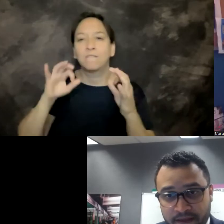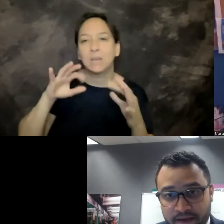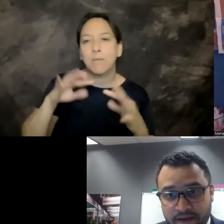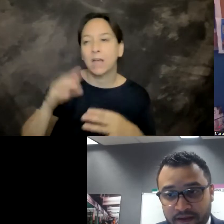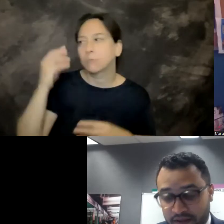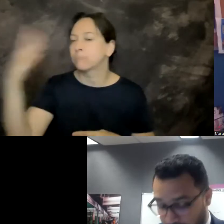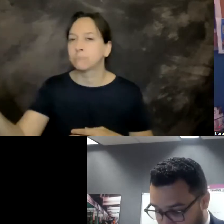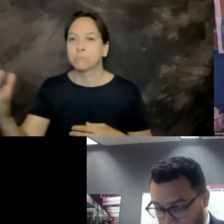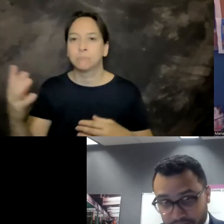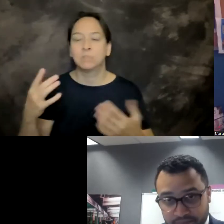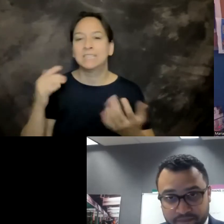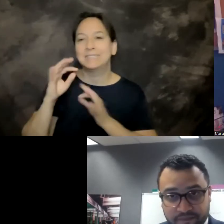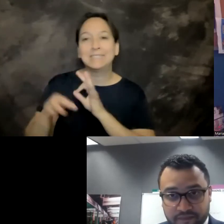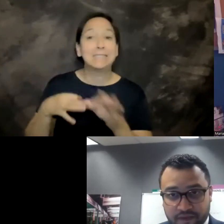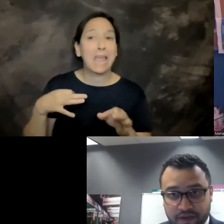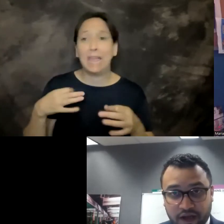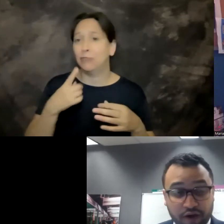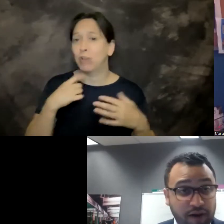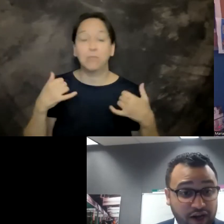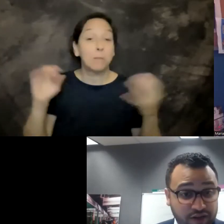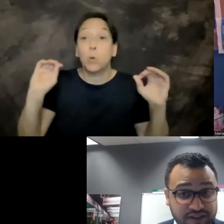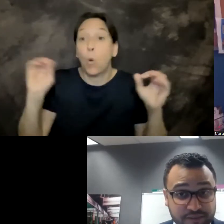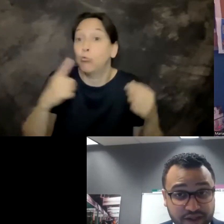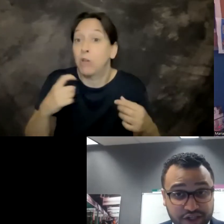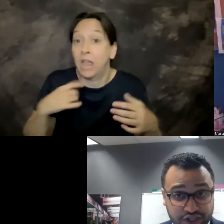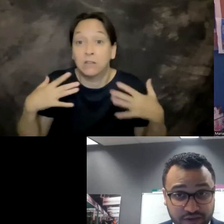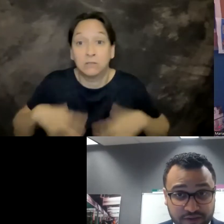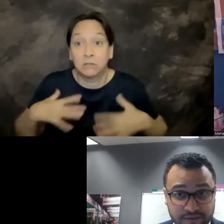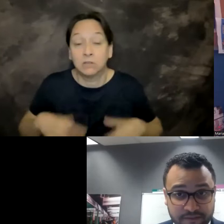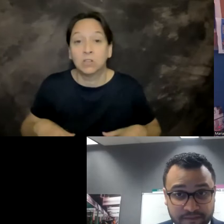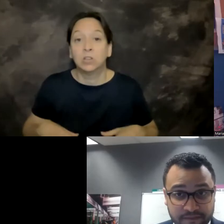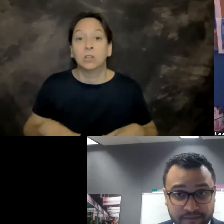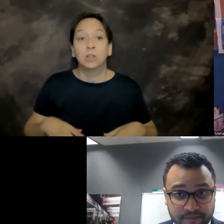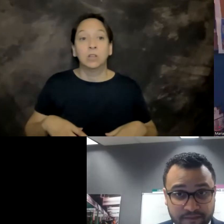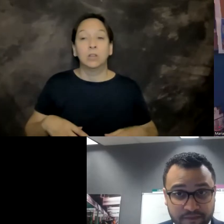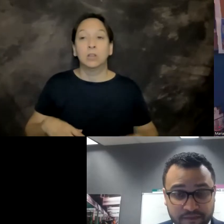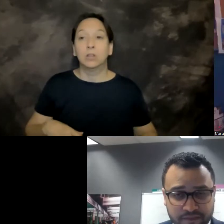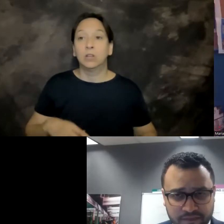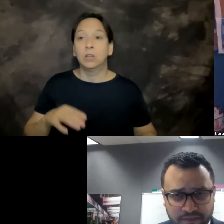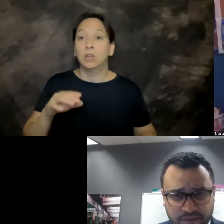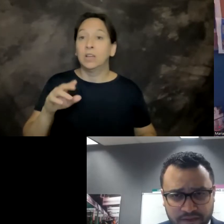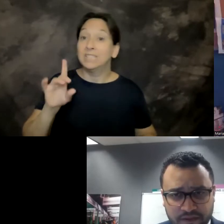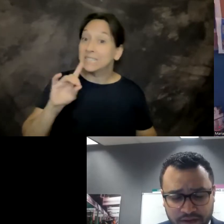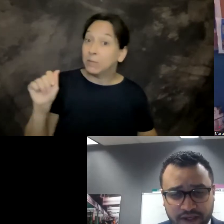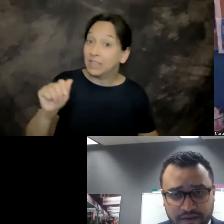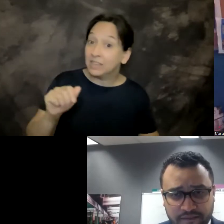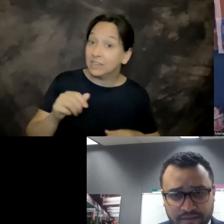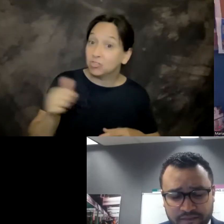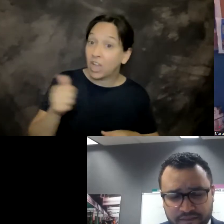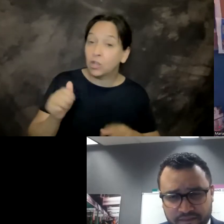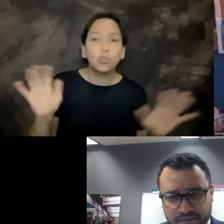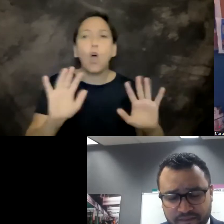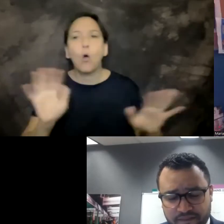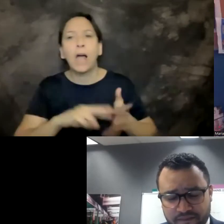an ambassador in case there isn't one nearby? A disability shuttle? No, in one of the coach buses. I